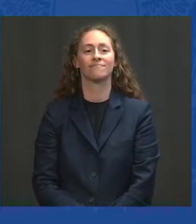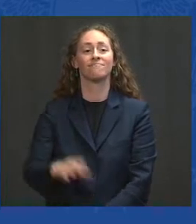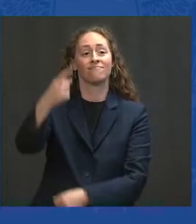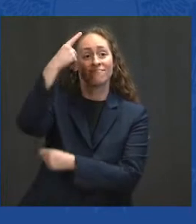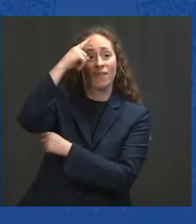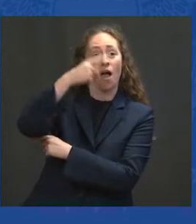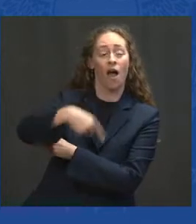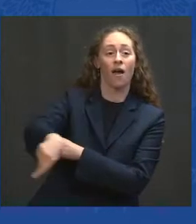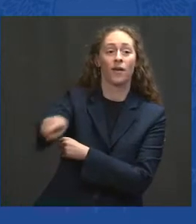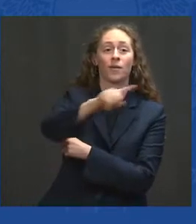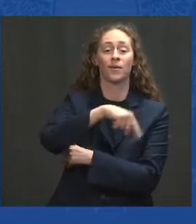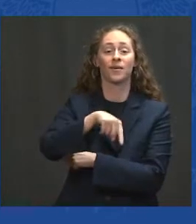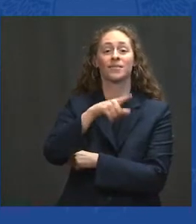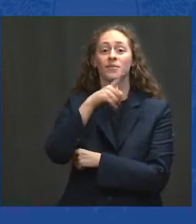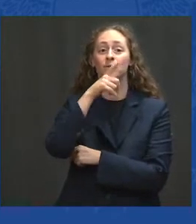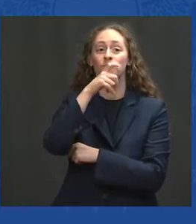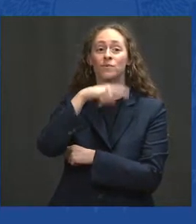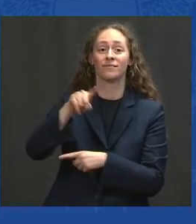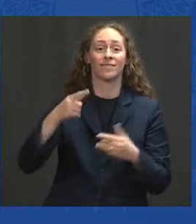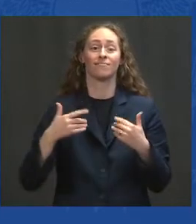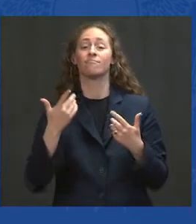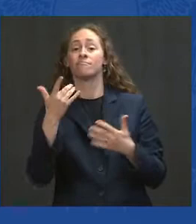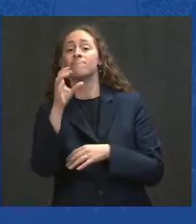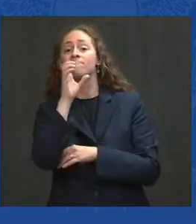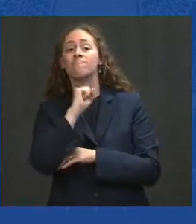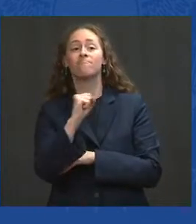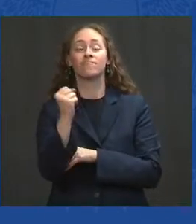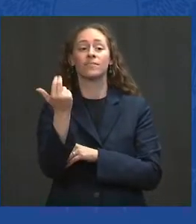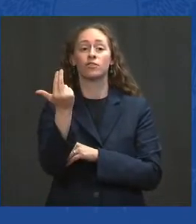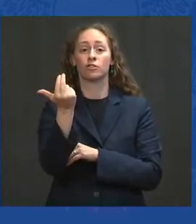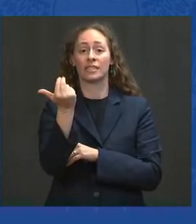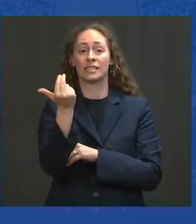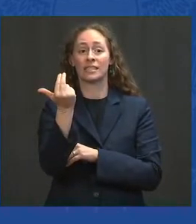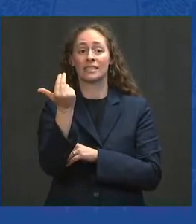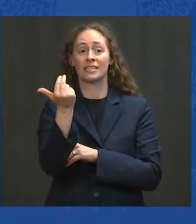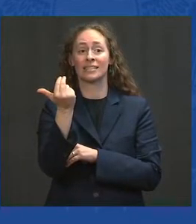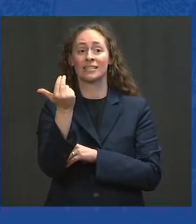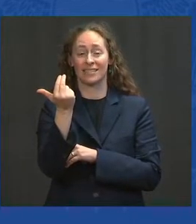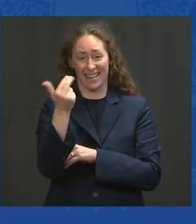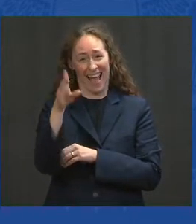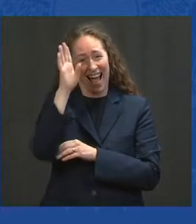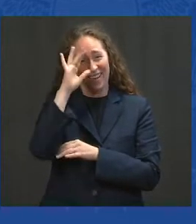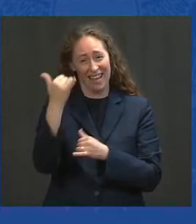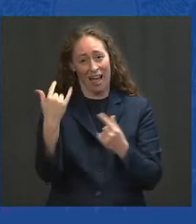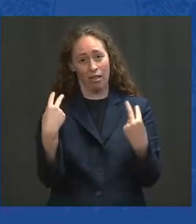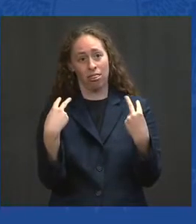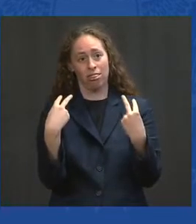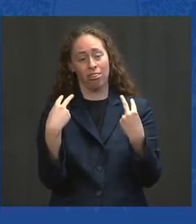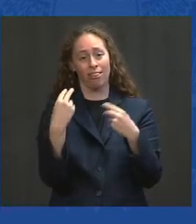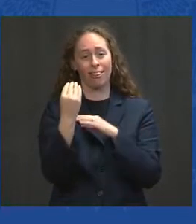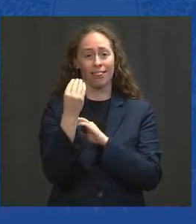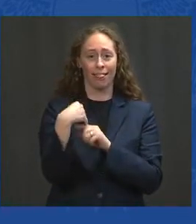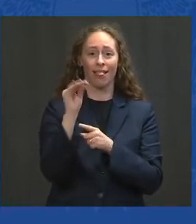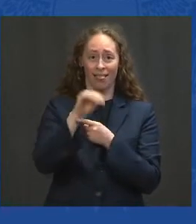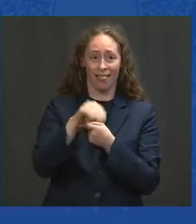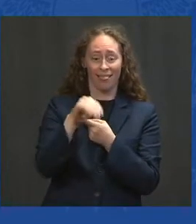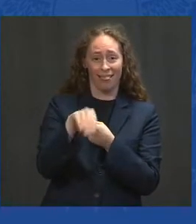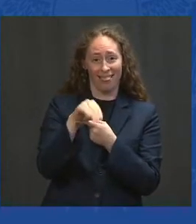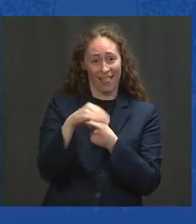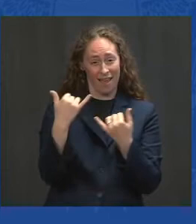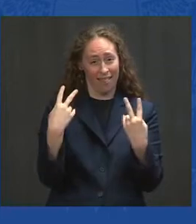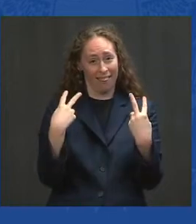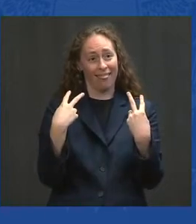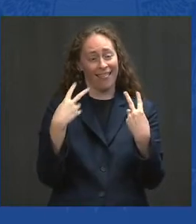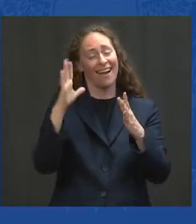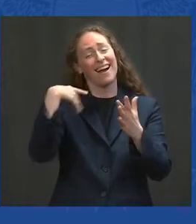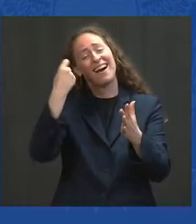of 13, this has got to be boring, boring, boring for you. Right? Well, I